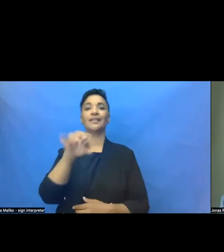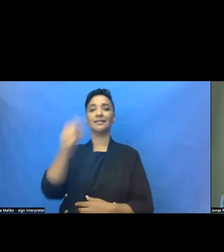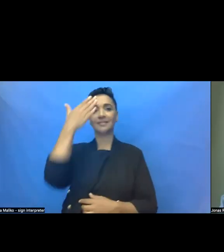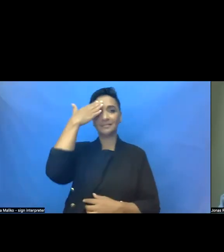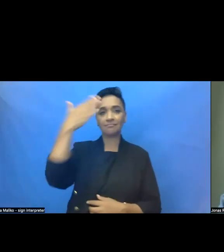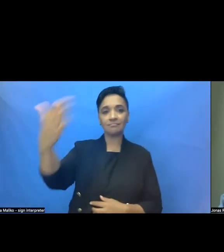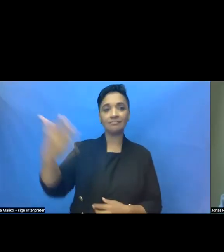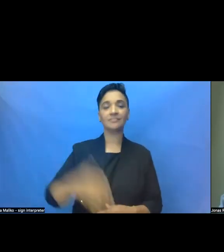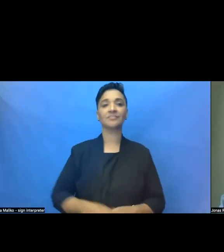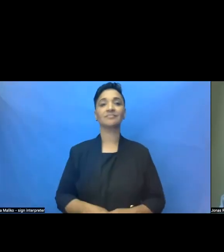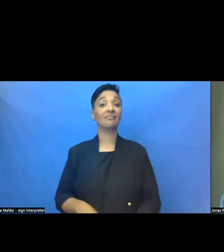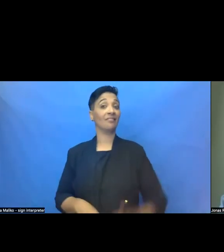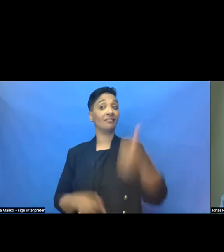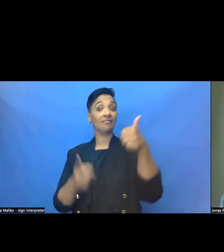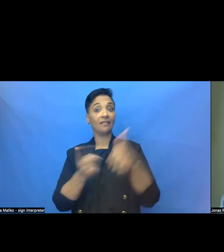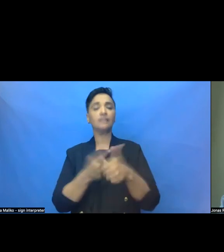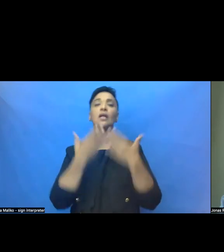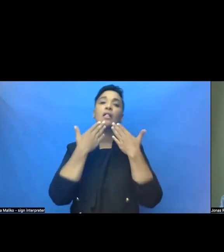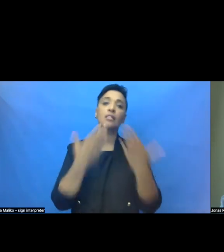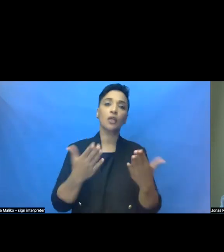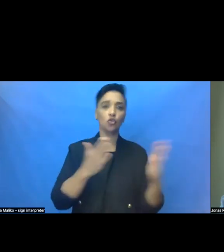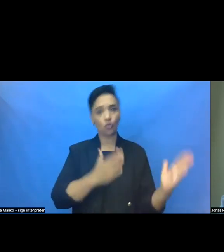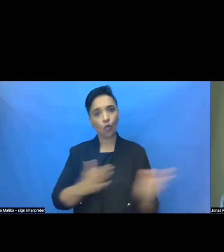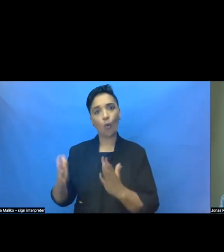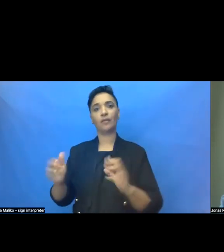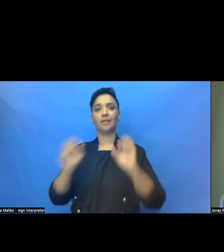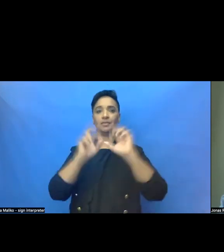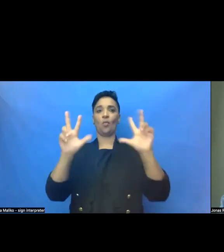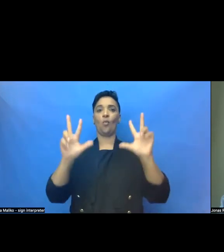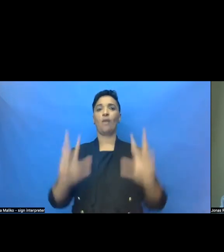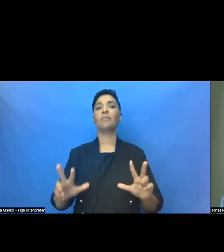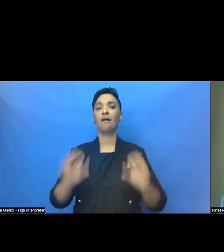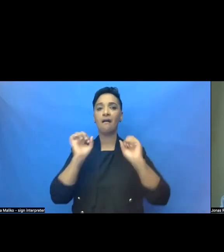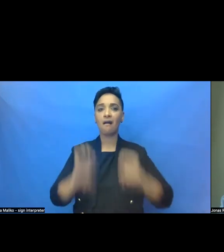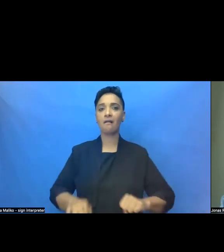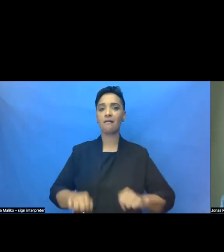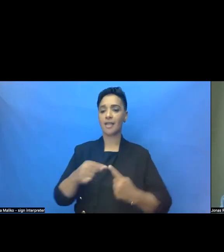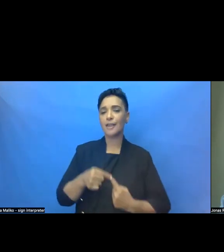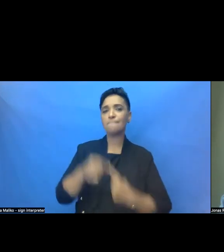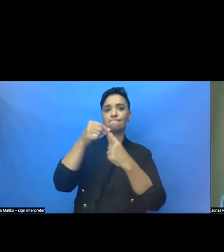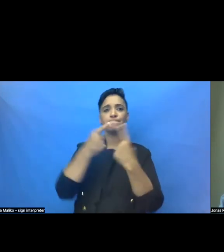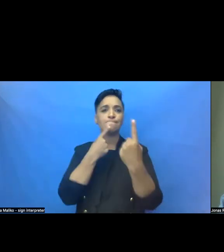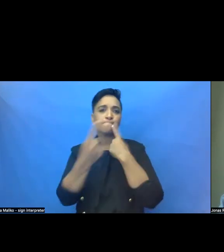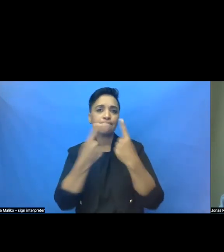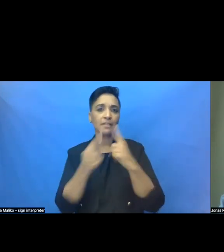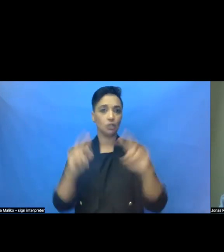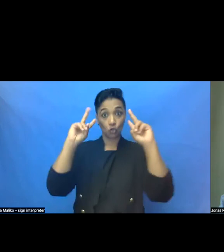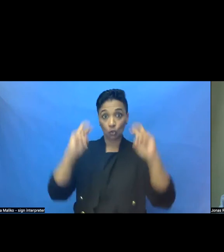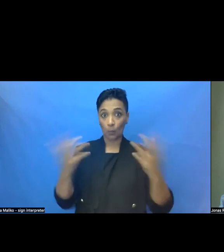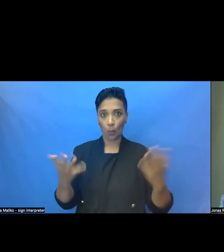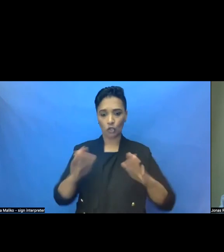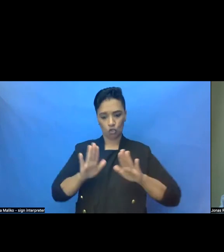to first thank the organizers of the webinar for providing time and space to highlight and discuss on children